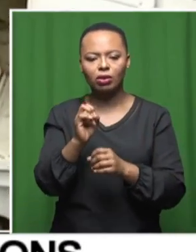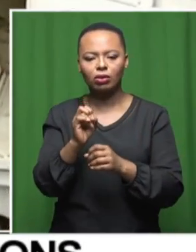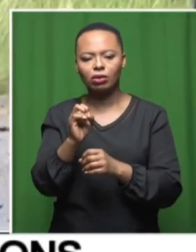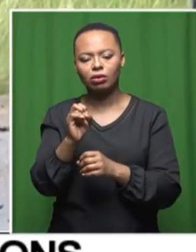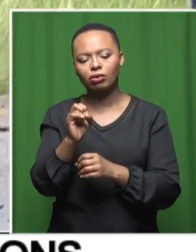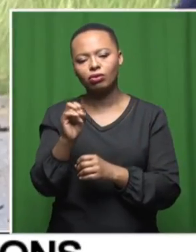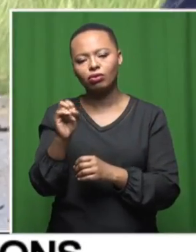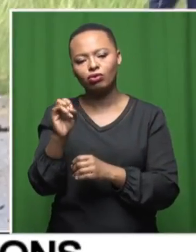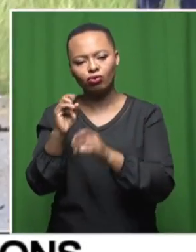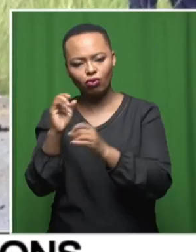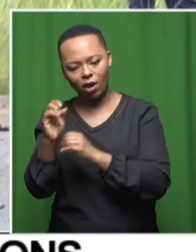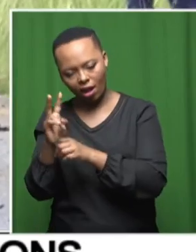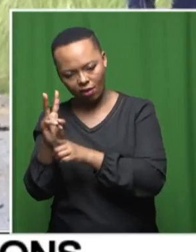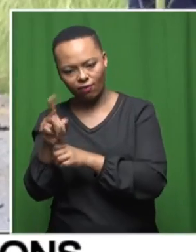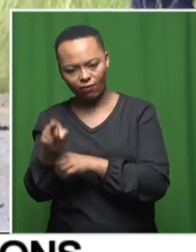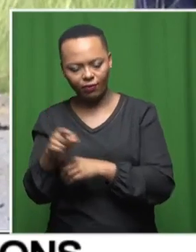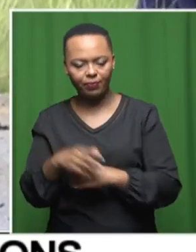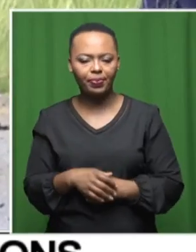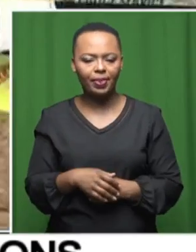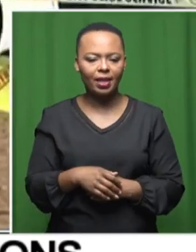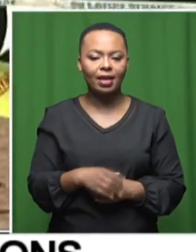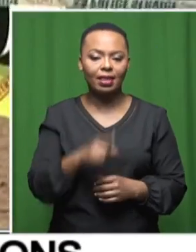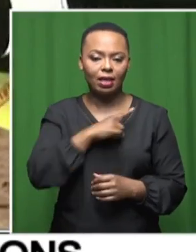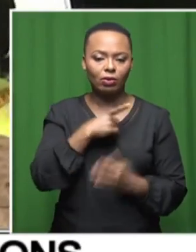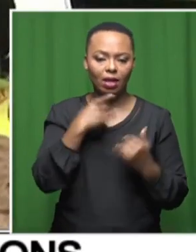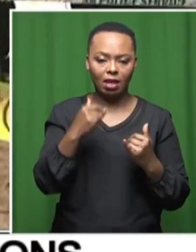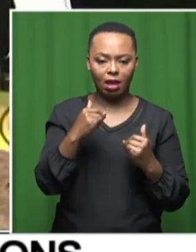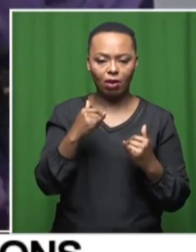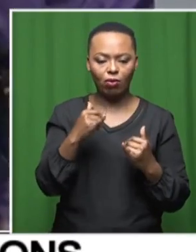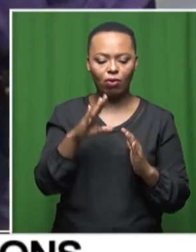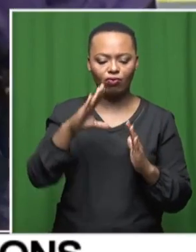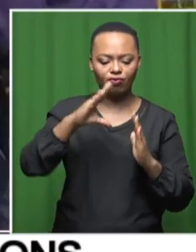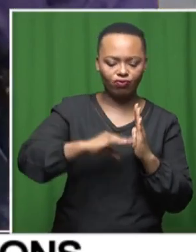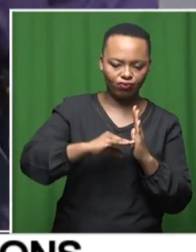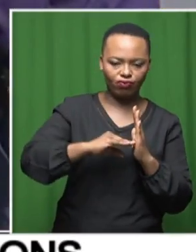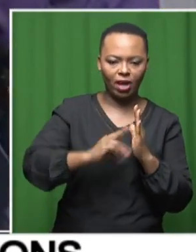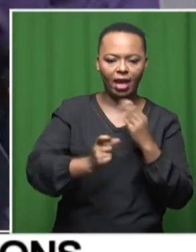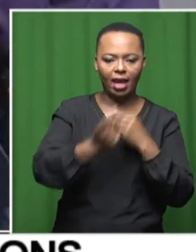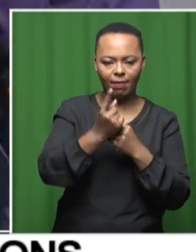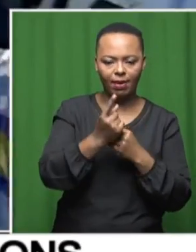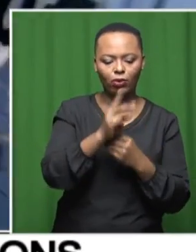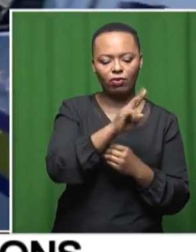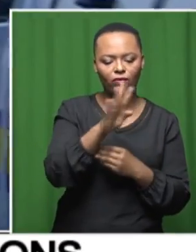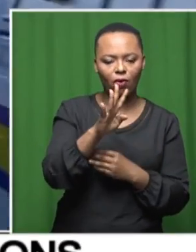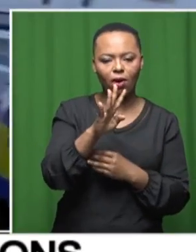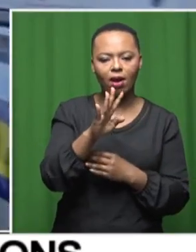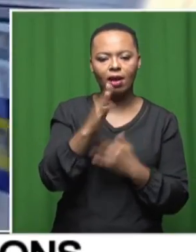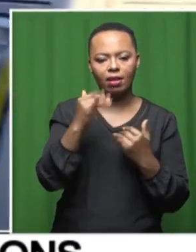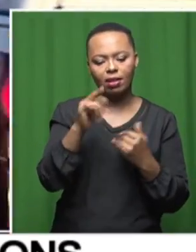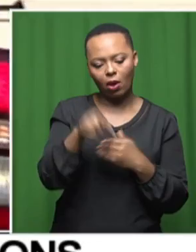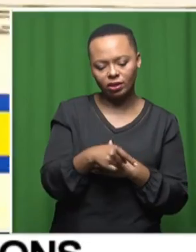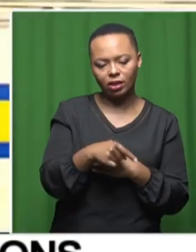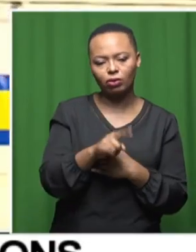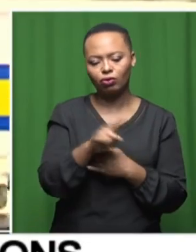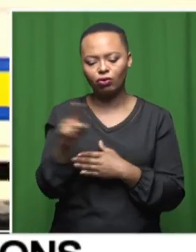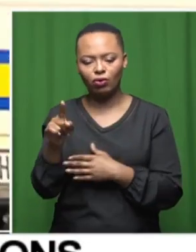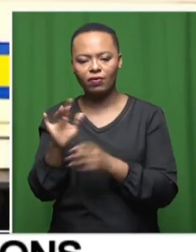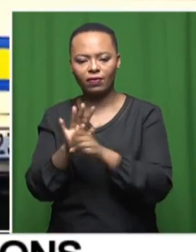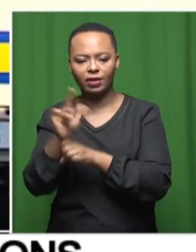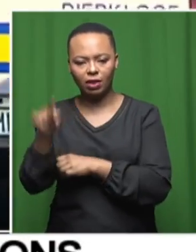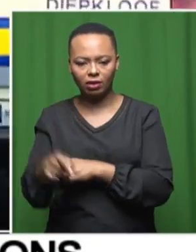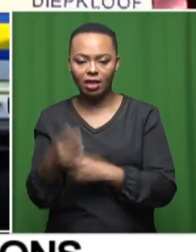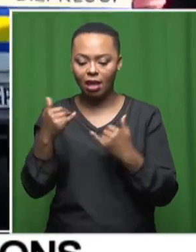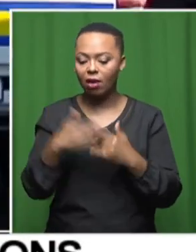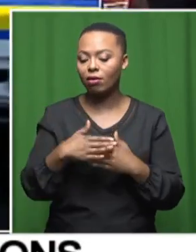from 24,000 to 15,000 murders. And then suddenly they forgot that recipe, and for the